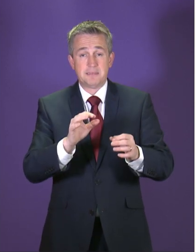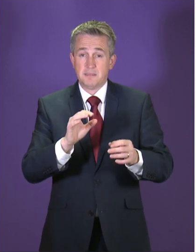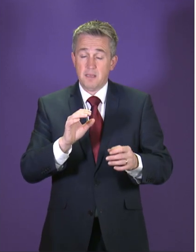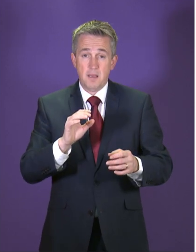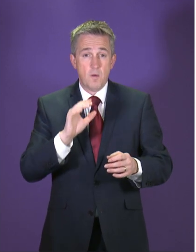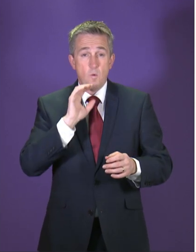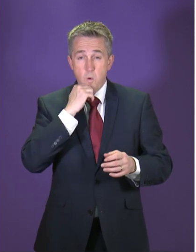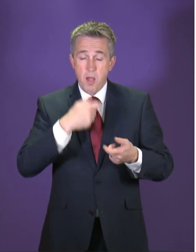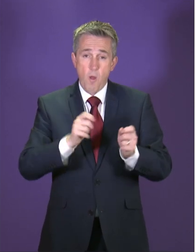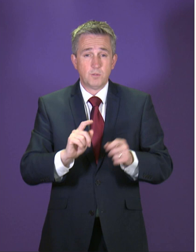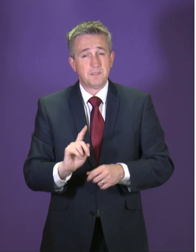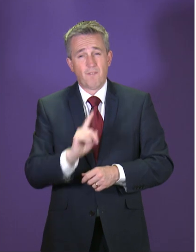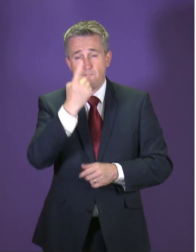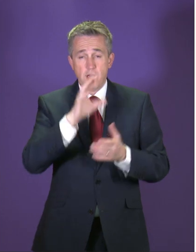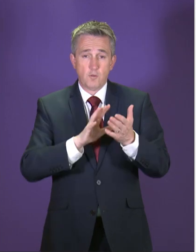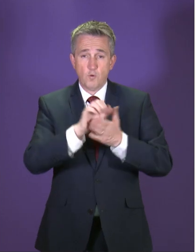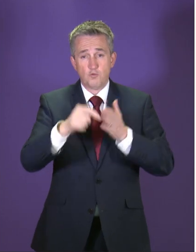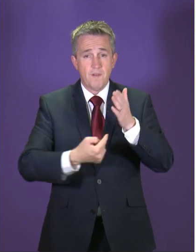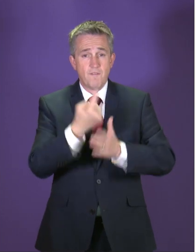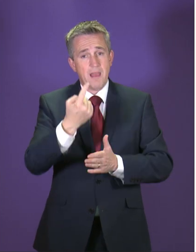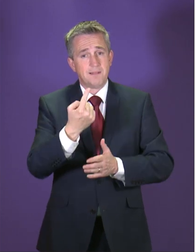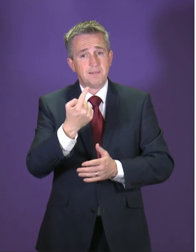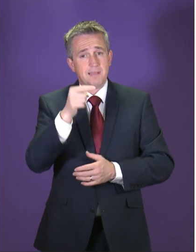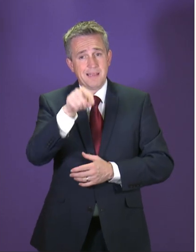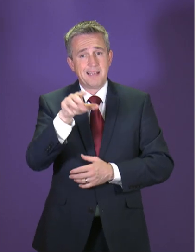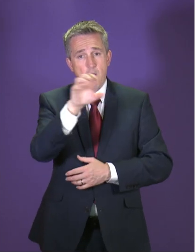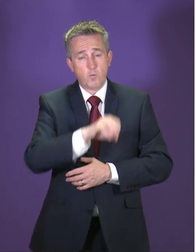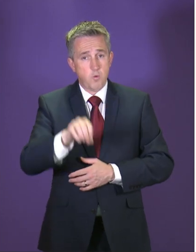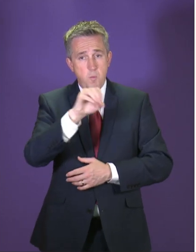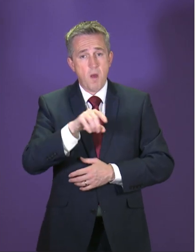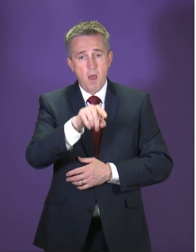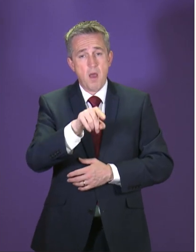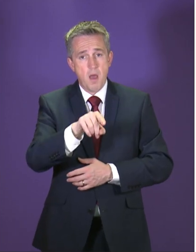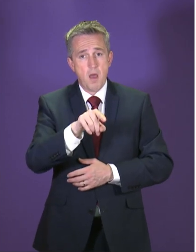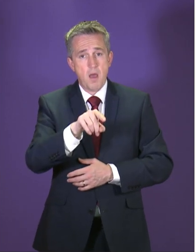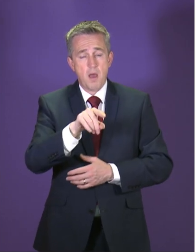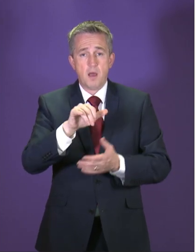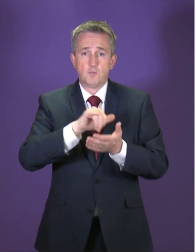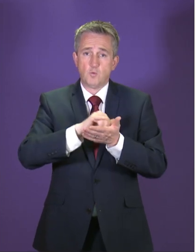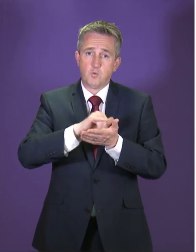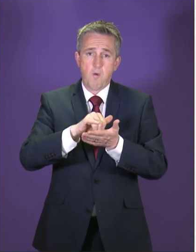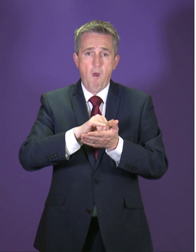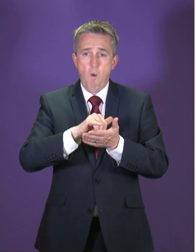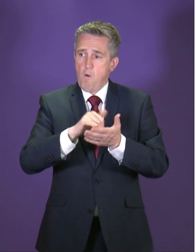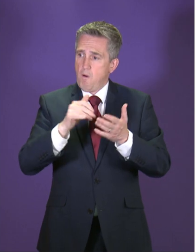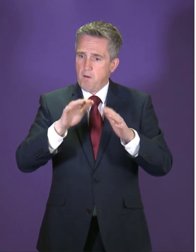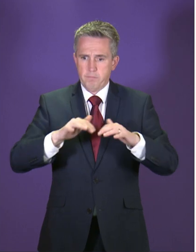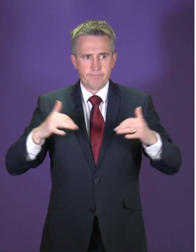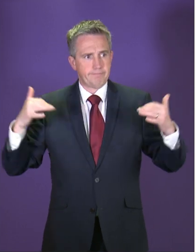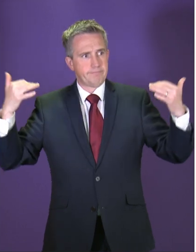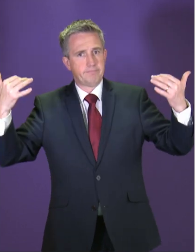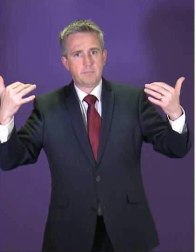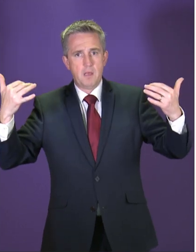tremendous cultural event that looks at the city almost as the backdrop, and it's also